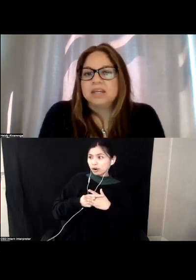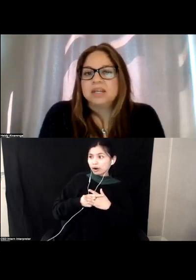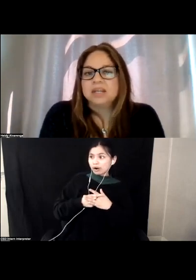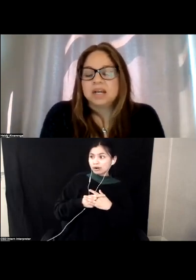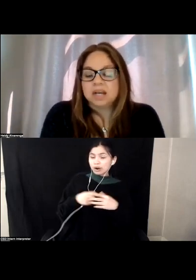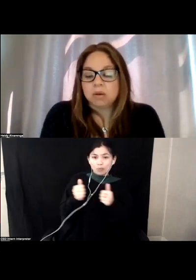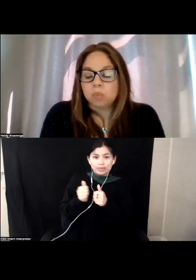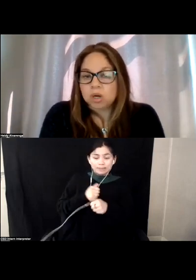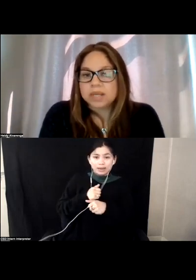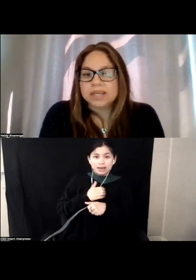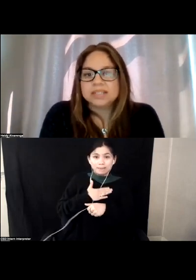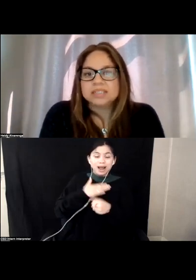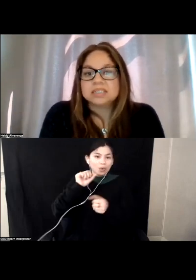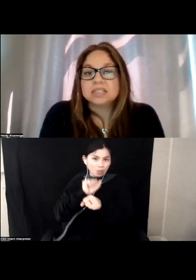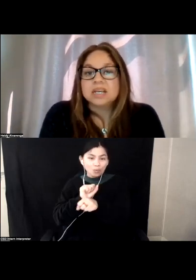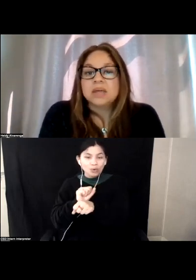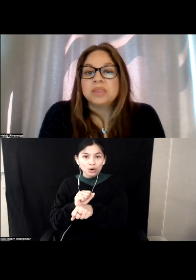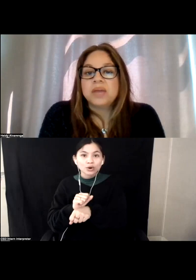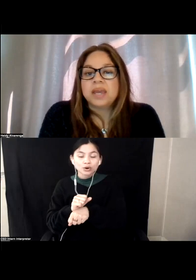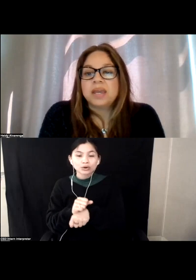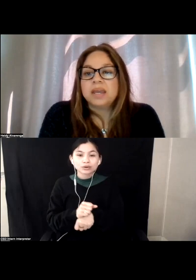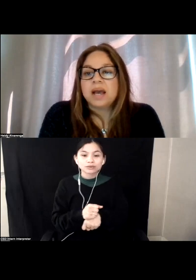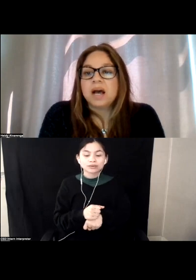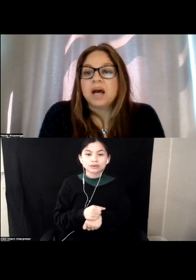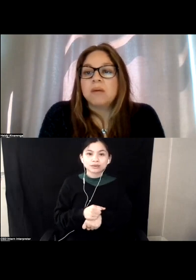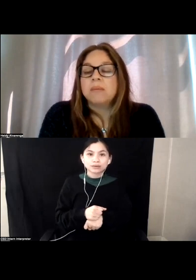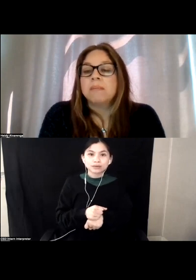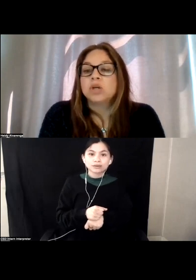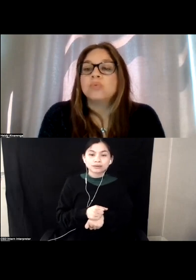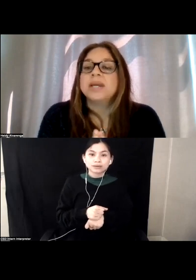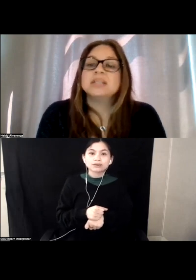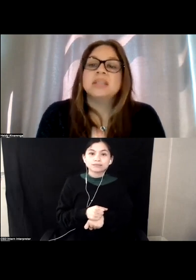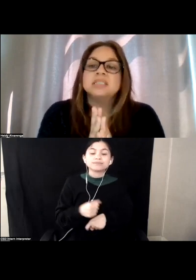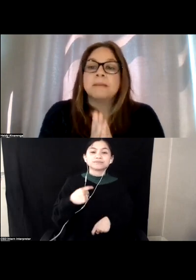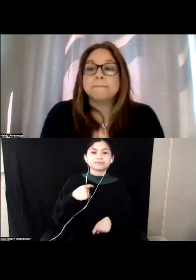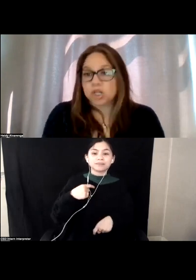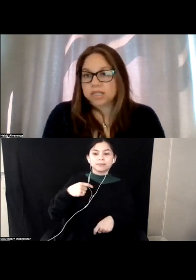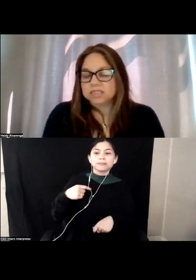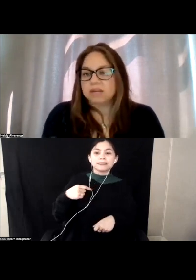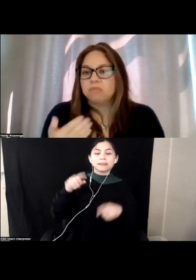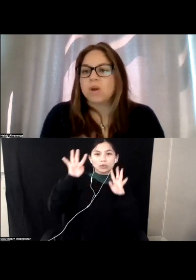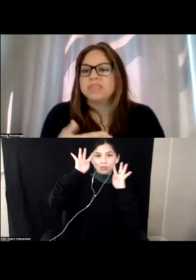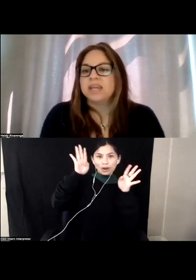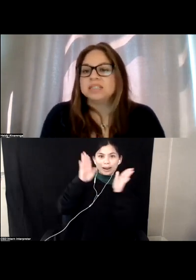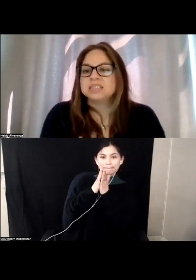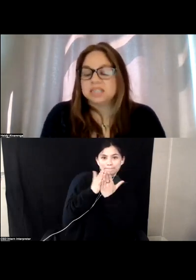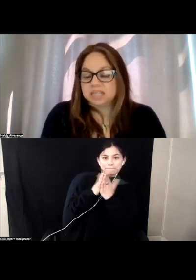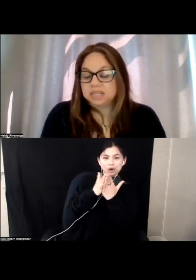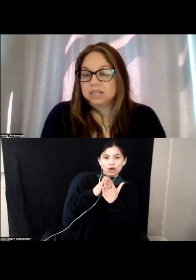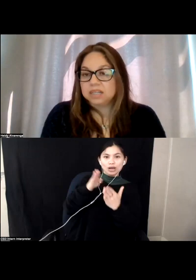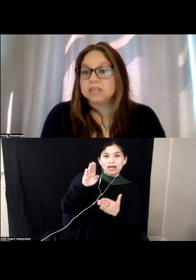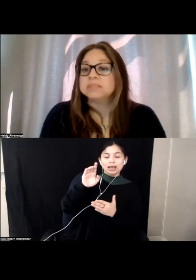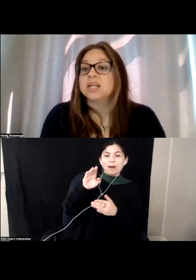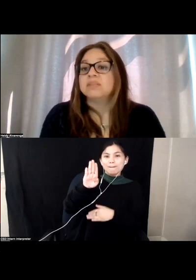my work is they create this booklet of what they